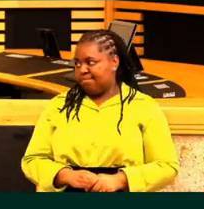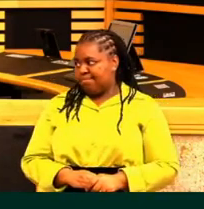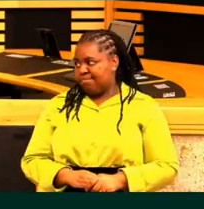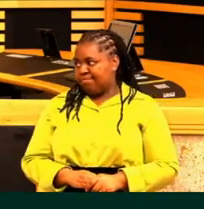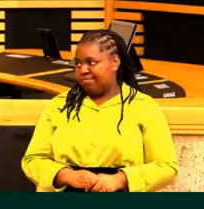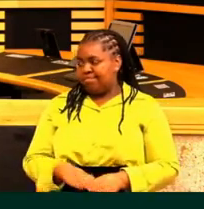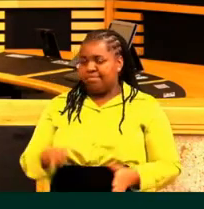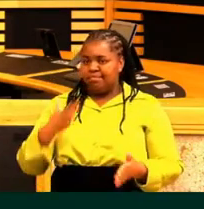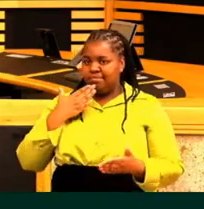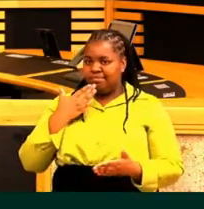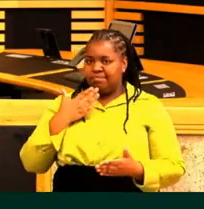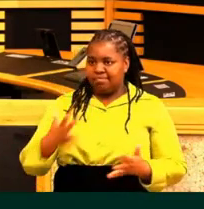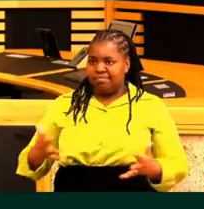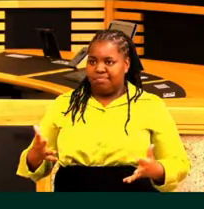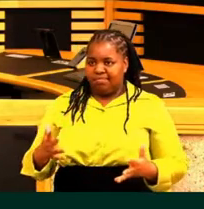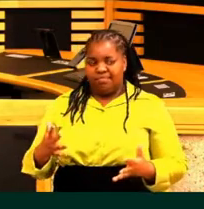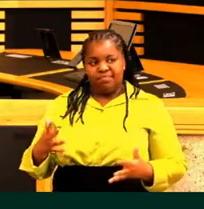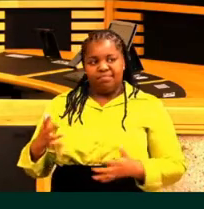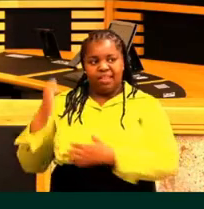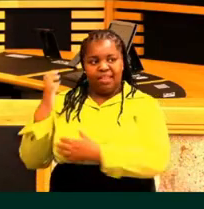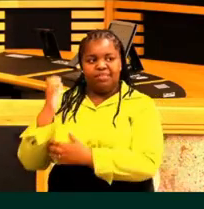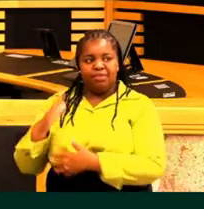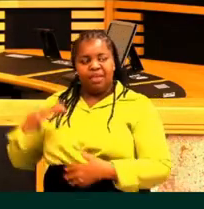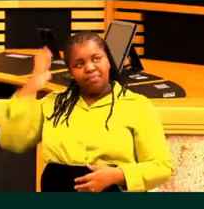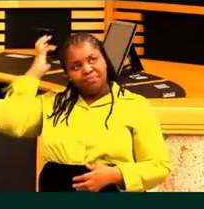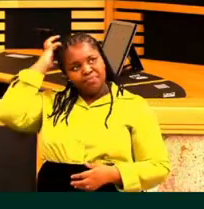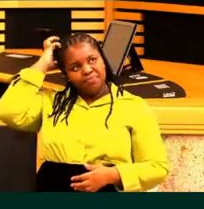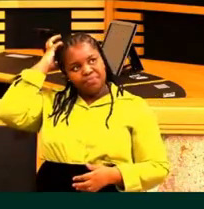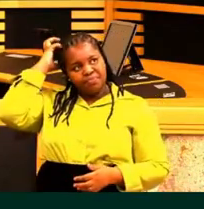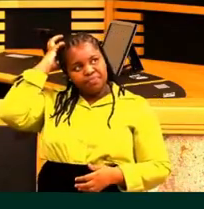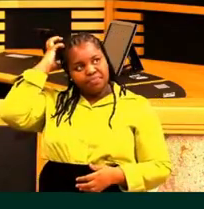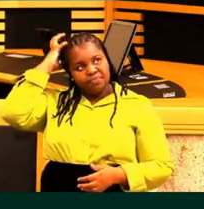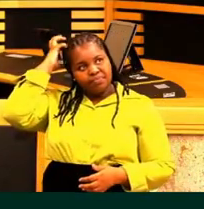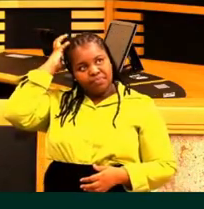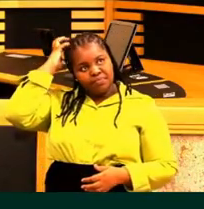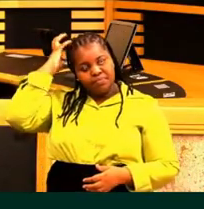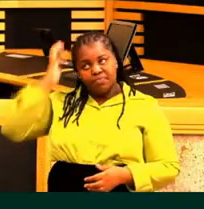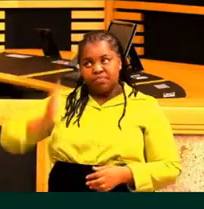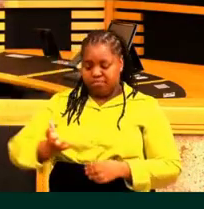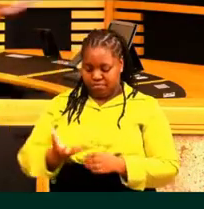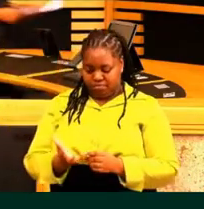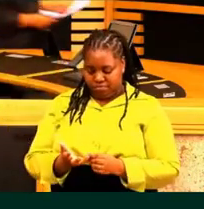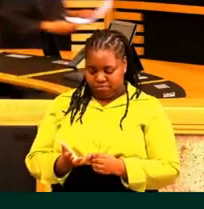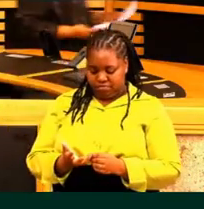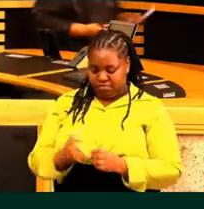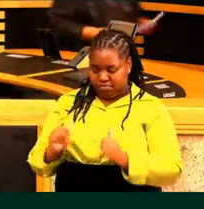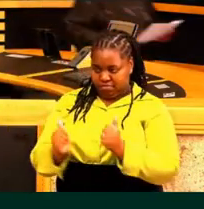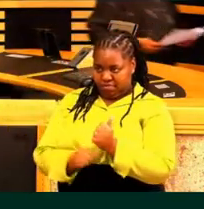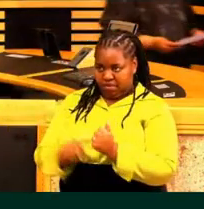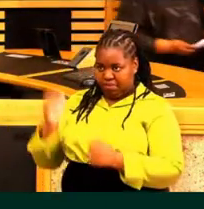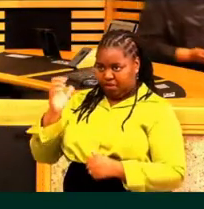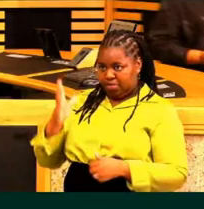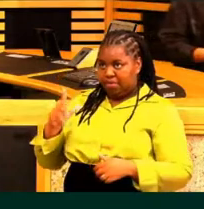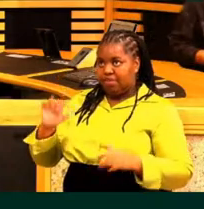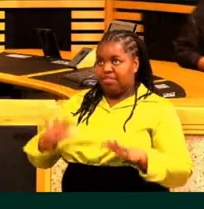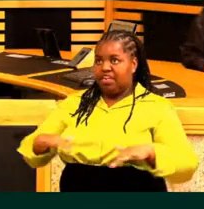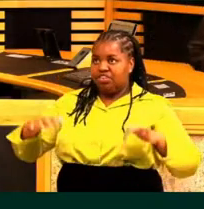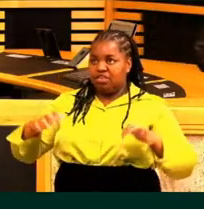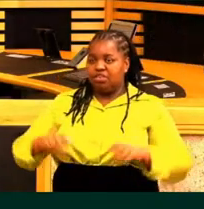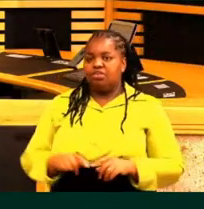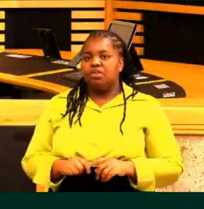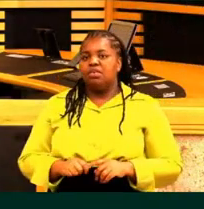thank you very much to the David speak of the legislature